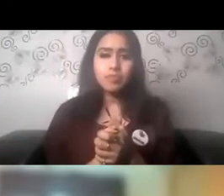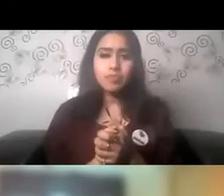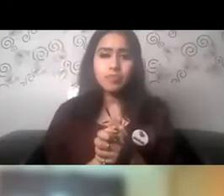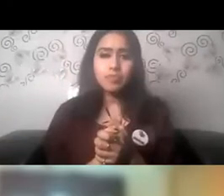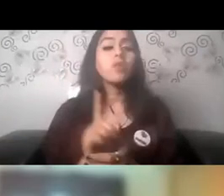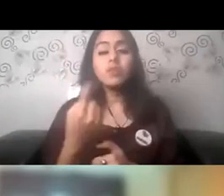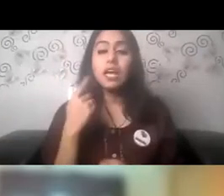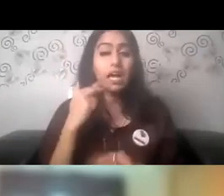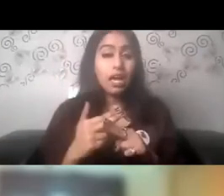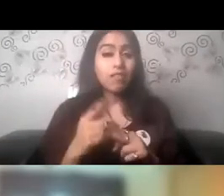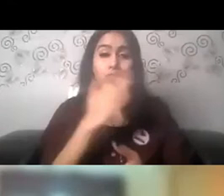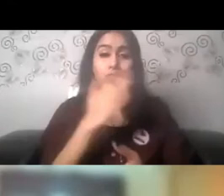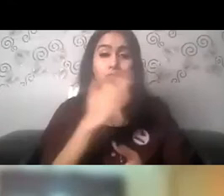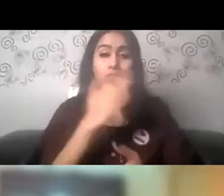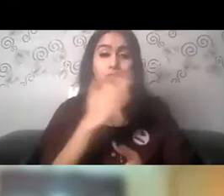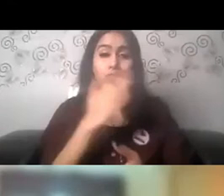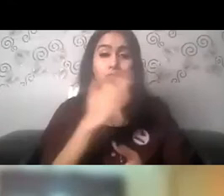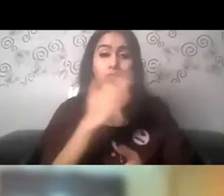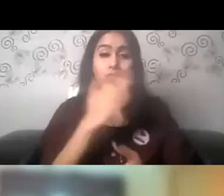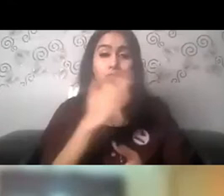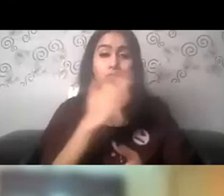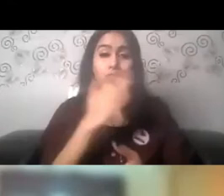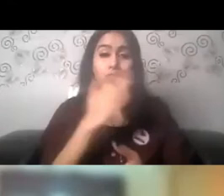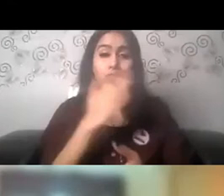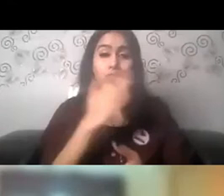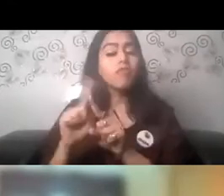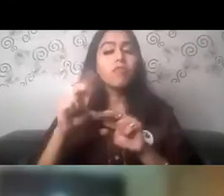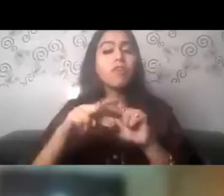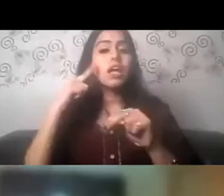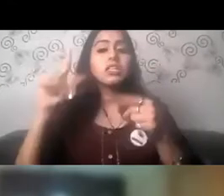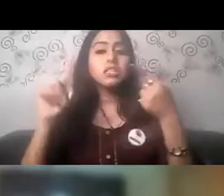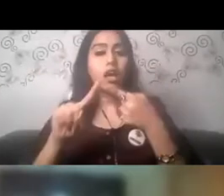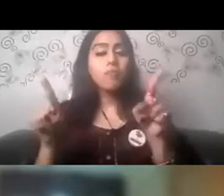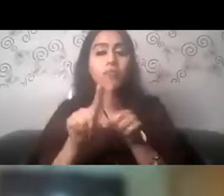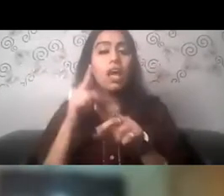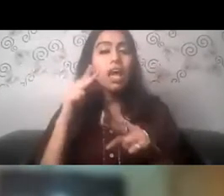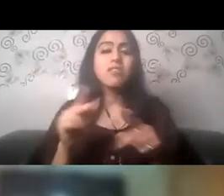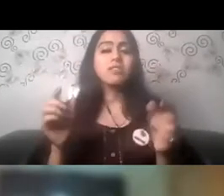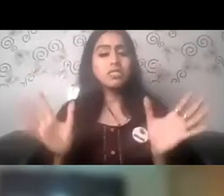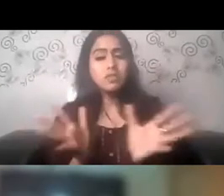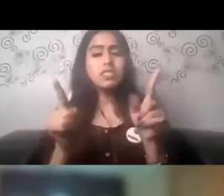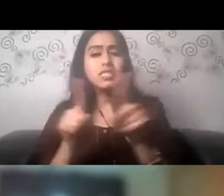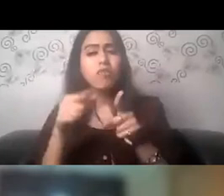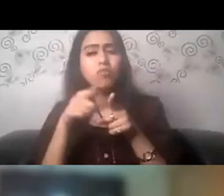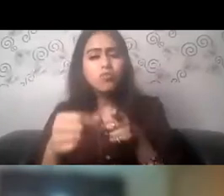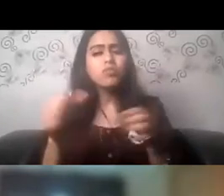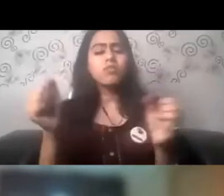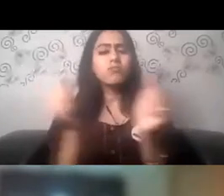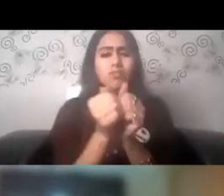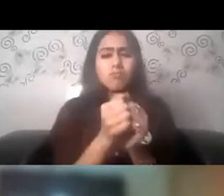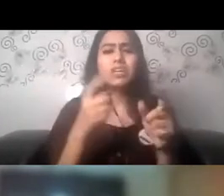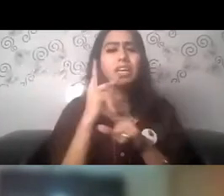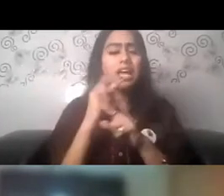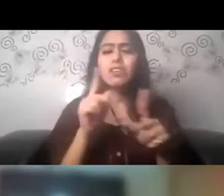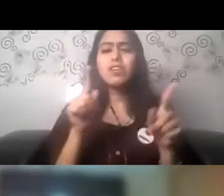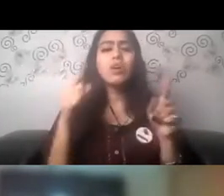Disabled the government to court because they failed to engage and work with disabled people on